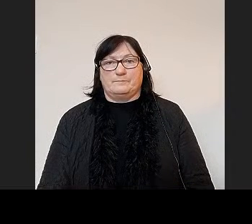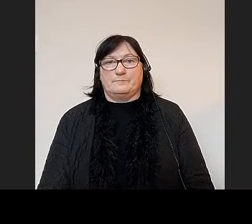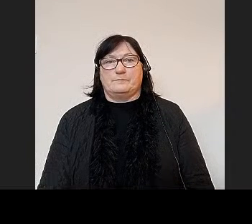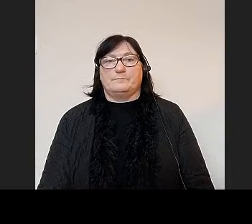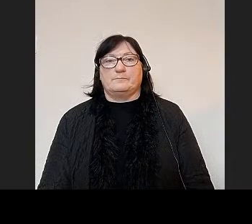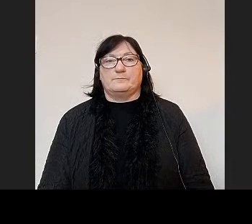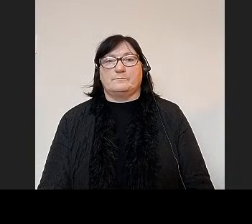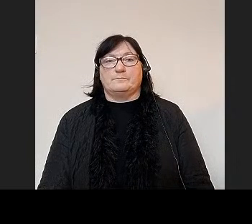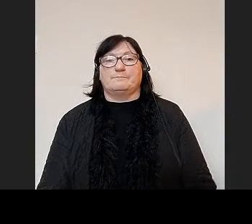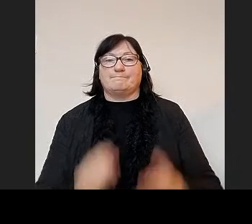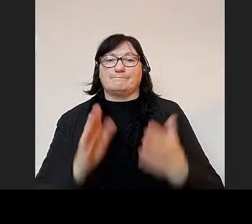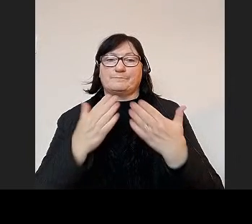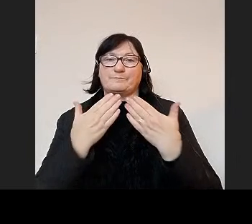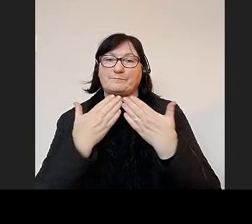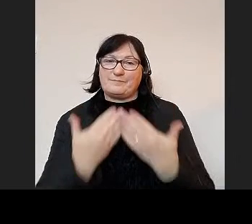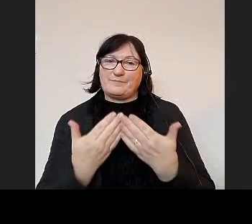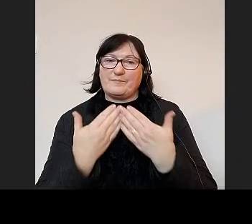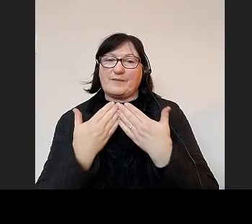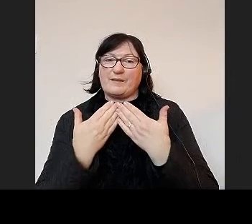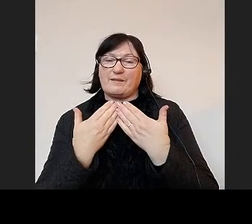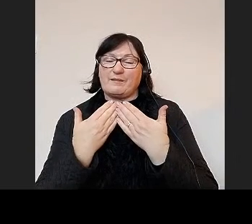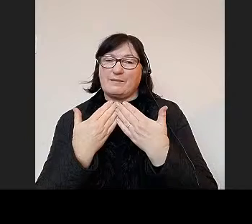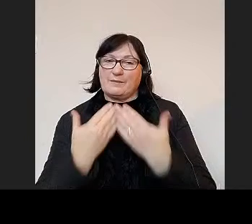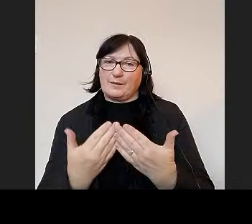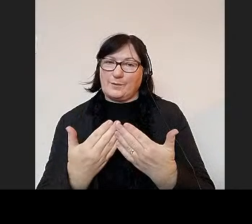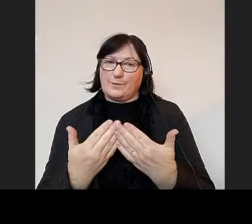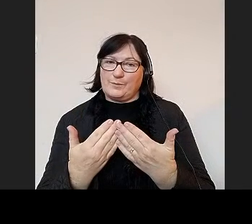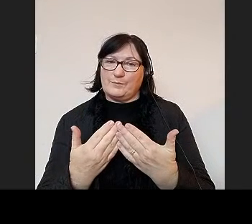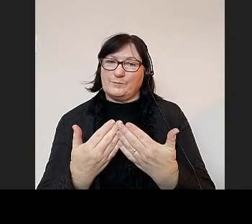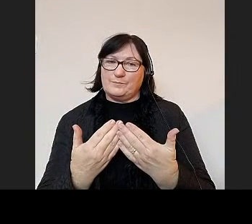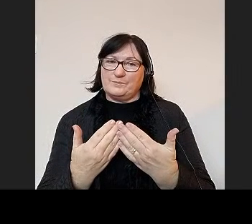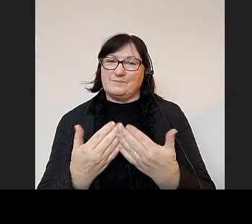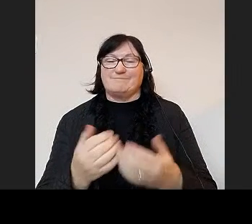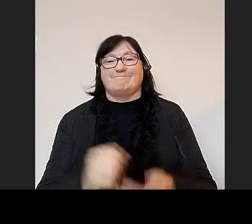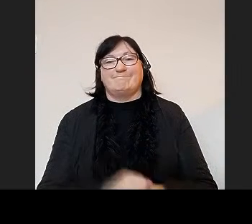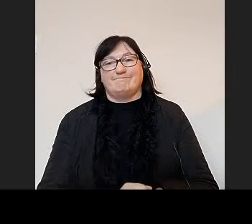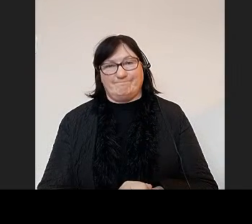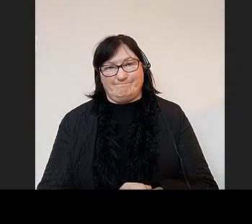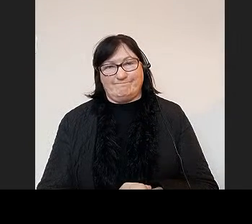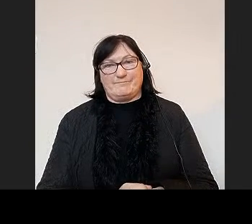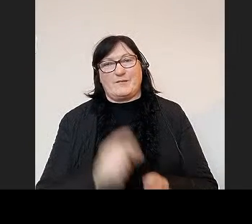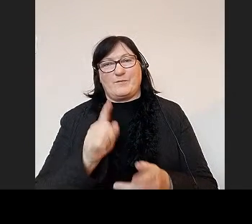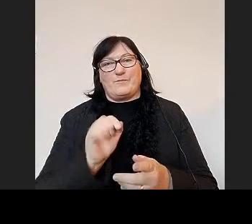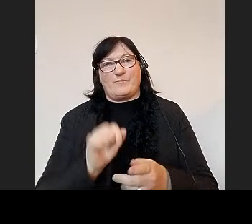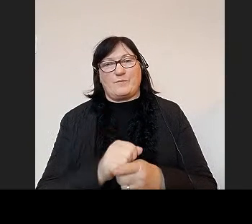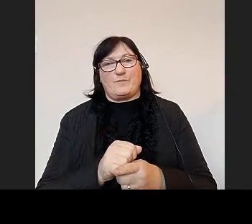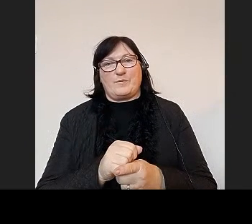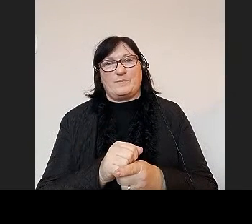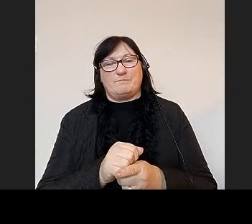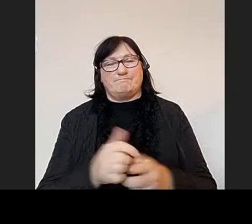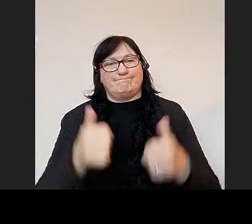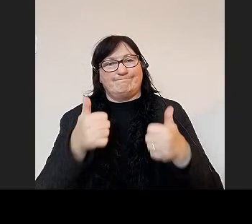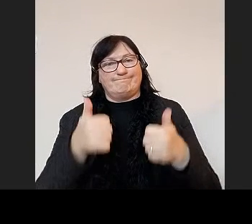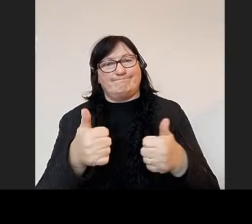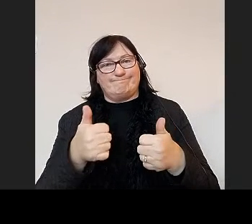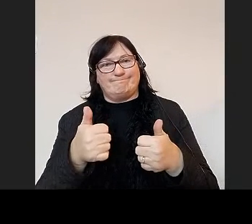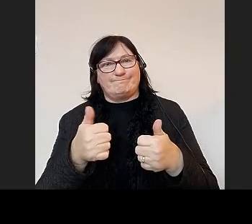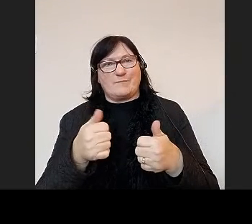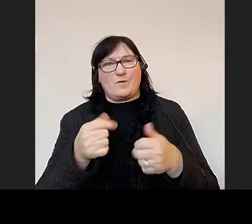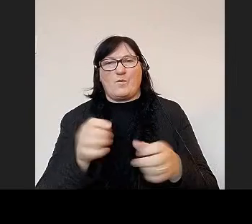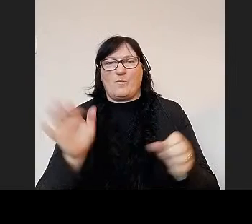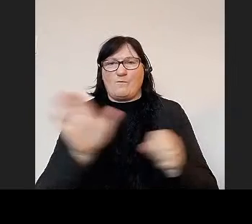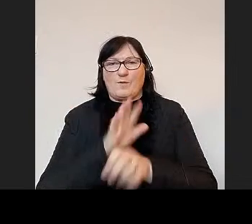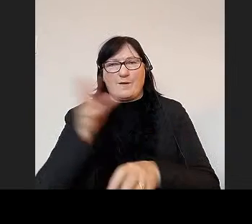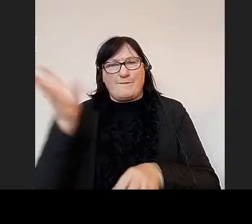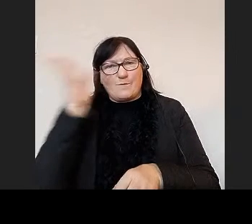Thank you. Thank you very much, my dear colleagues, for the profound and insightful